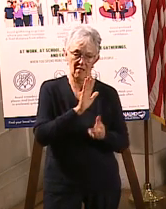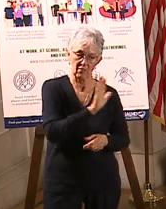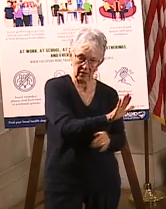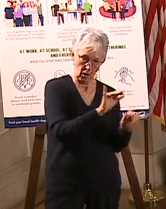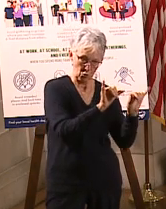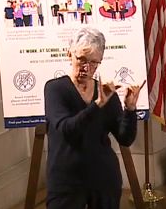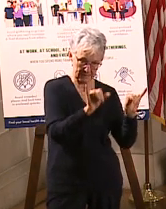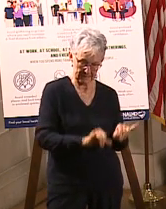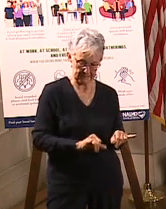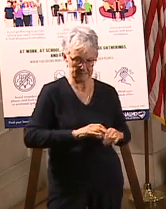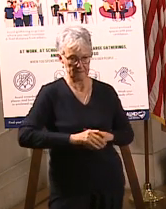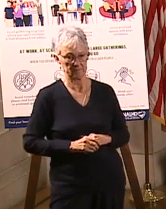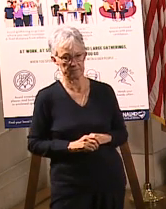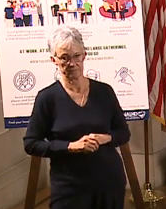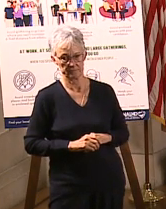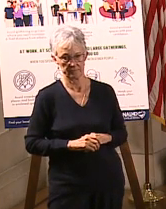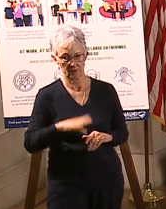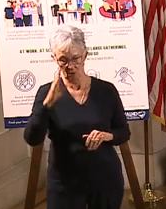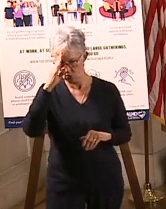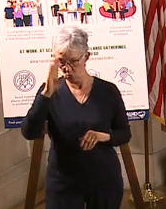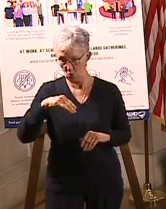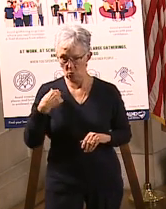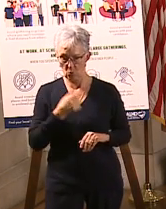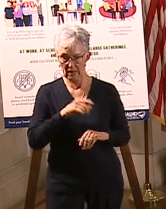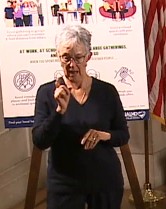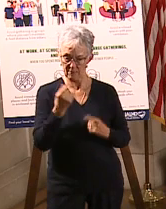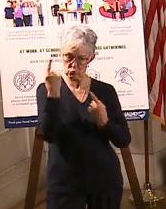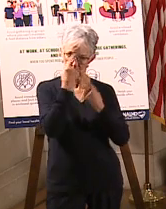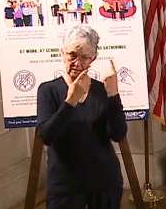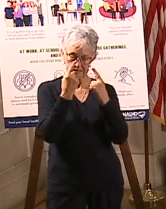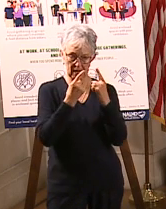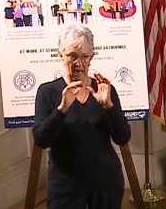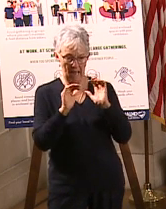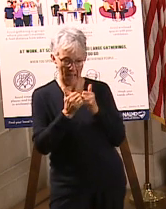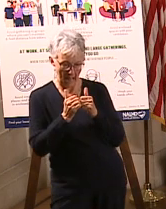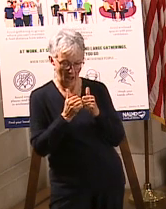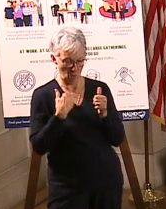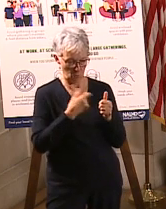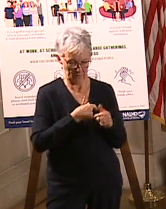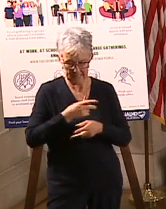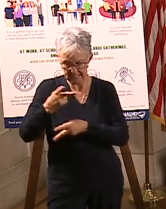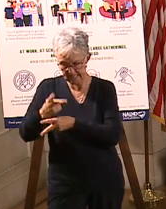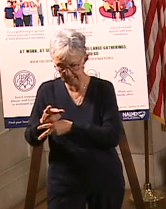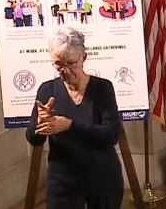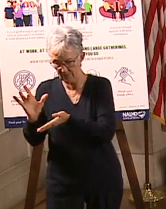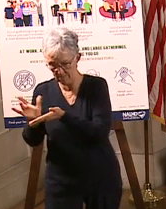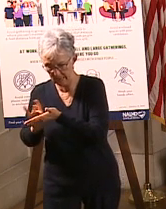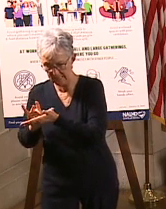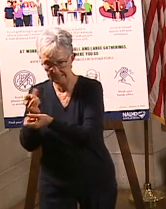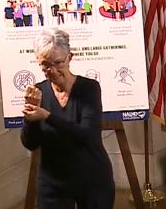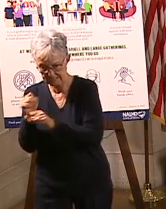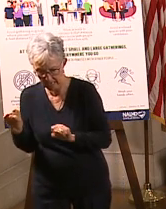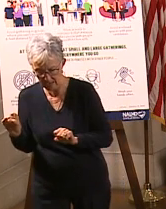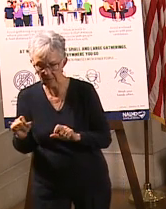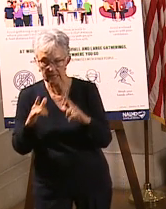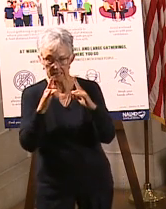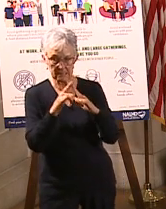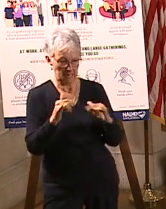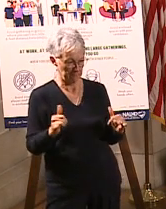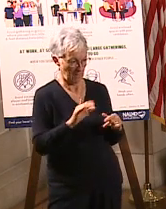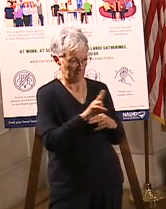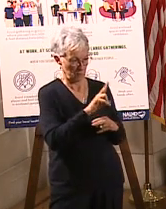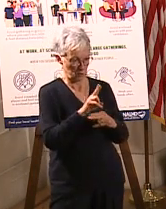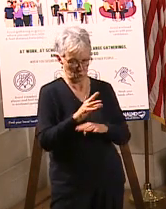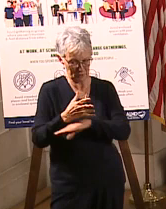many scheduling and logistical considerations that need to be made to ensure proper handling of the vaccine product in a safe environment for